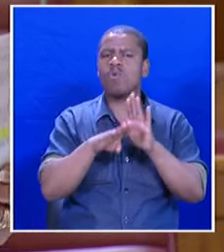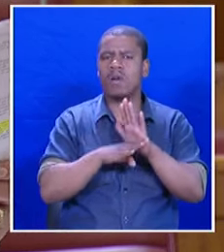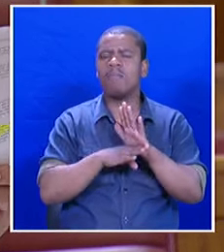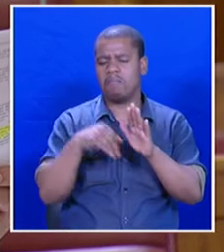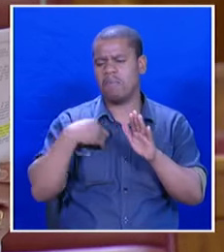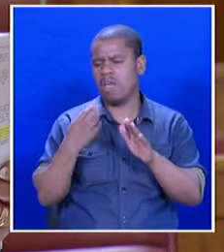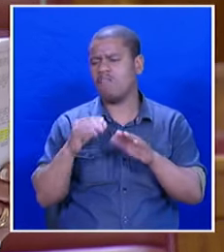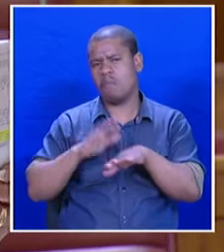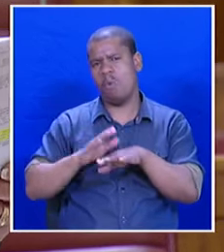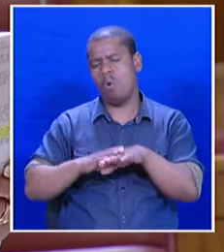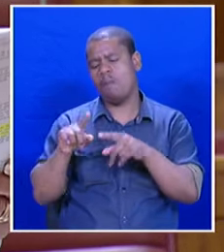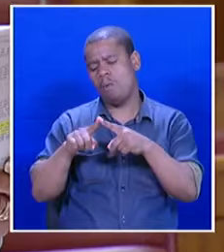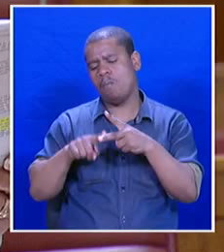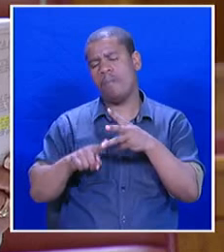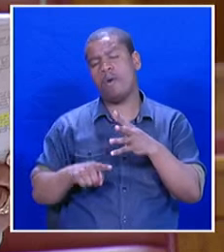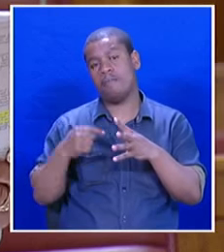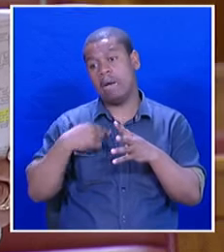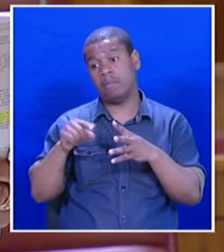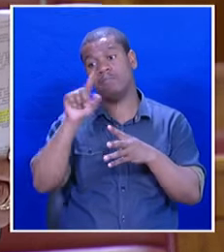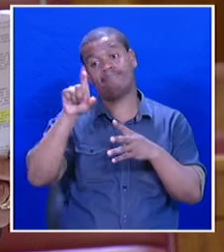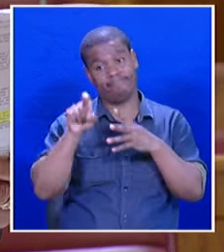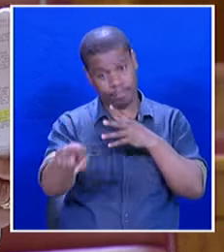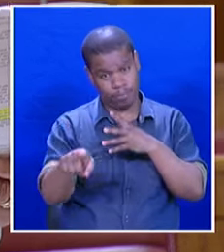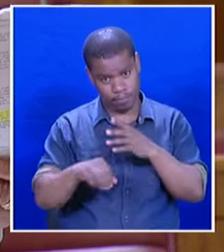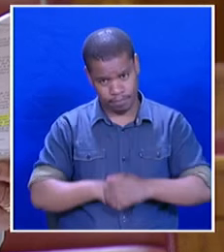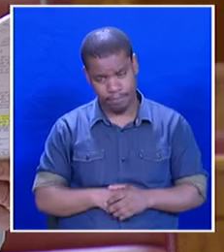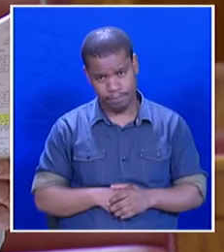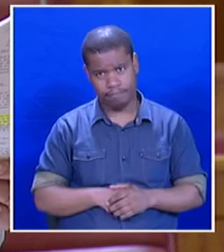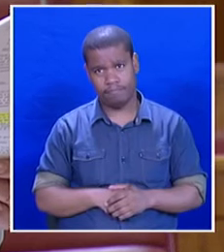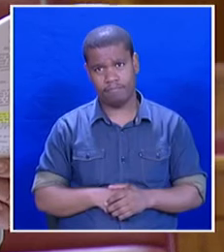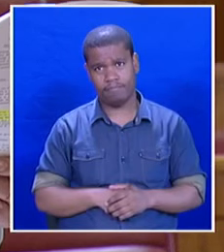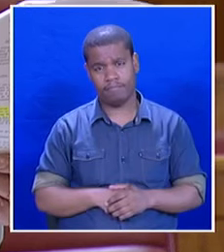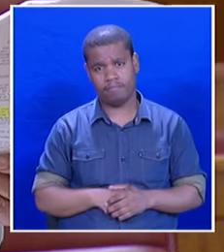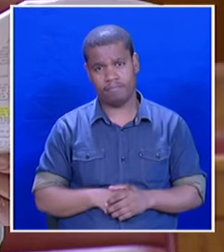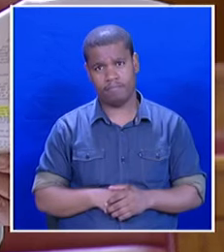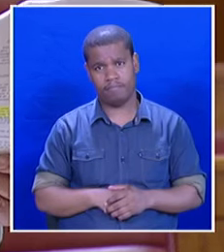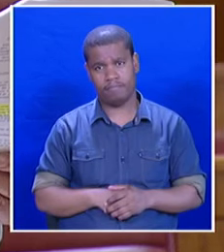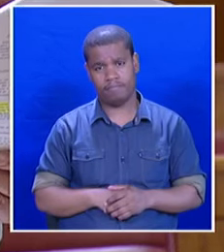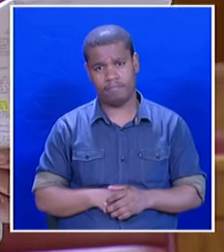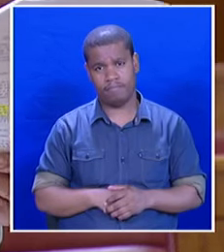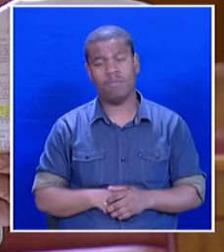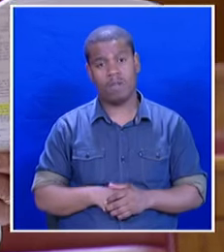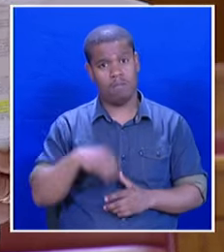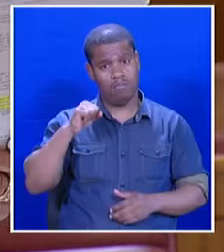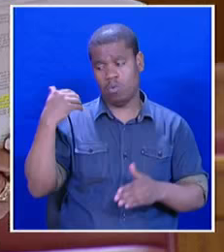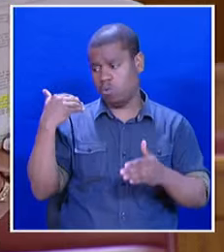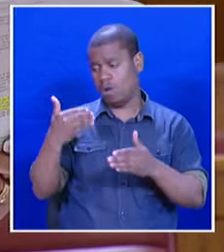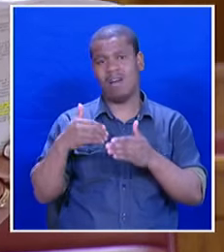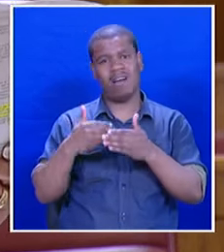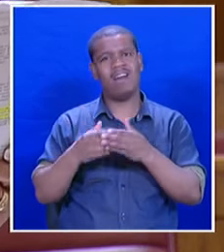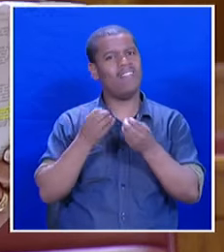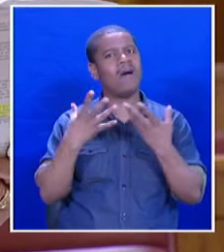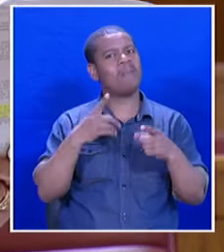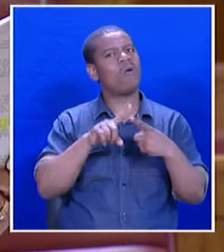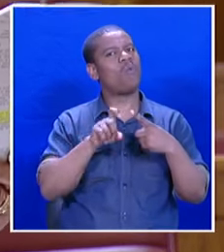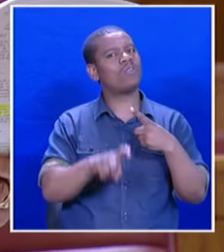more points, but I will ask my question. You have in fact asked a number of questions. Honourable Van